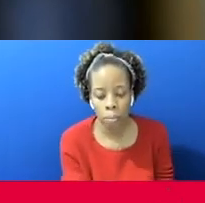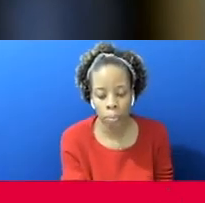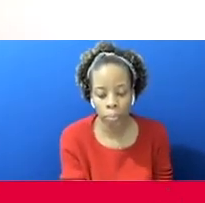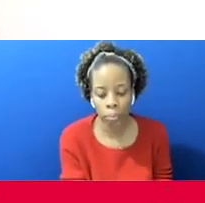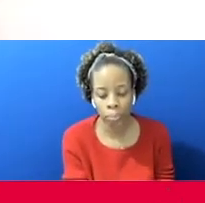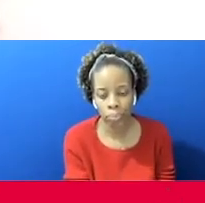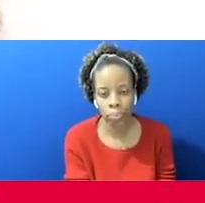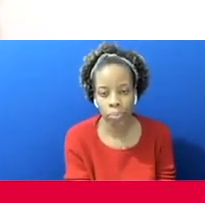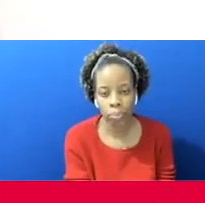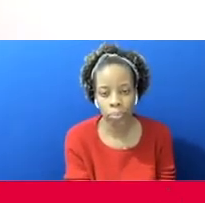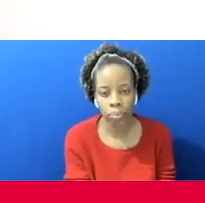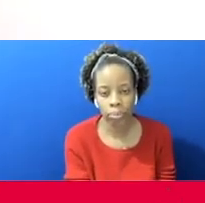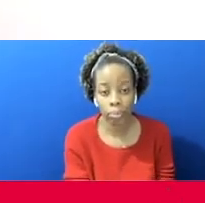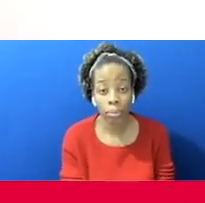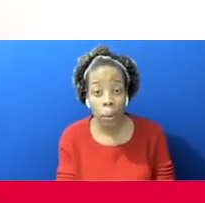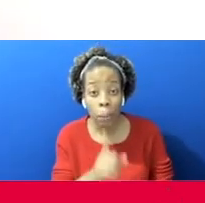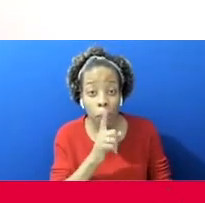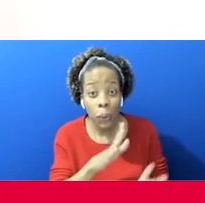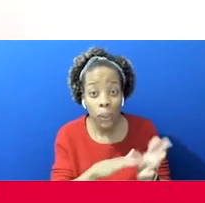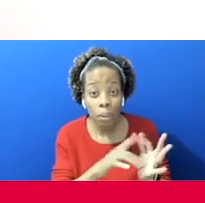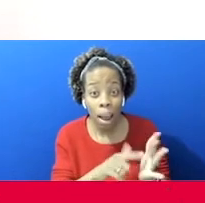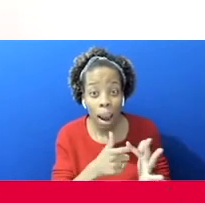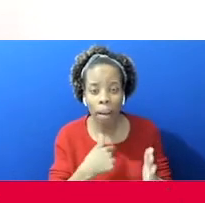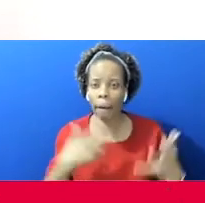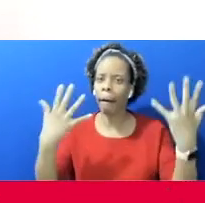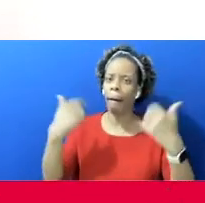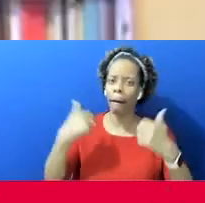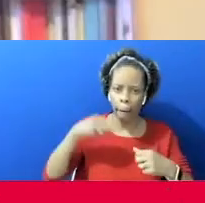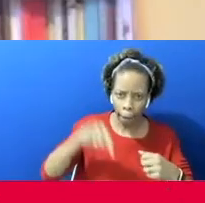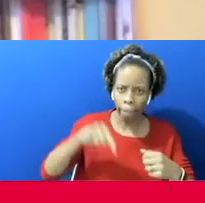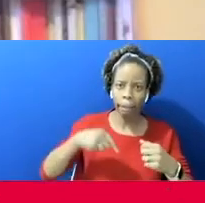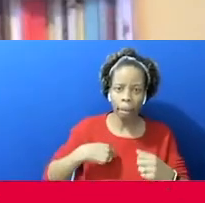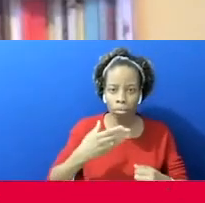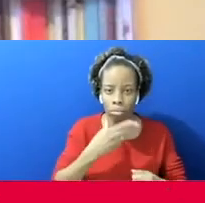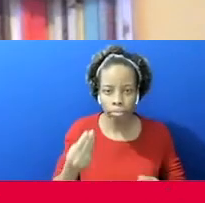You're on mute, Malak. I can take myself off mute, but